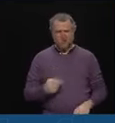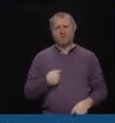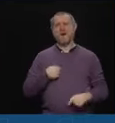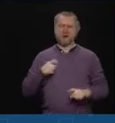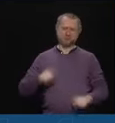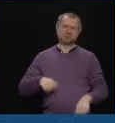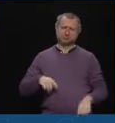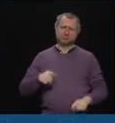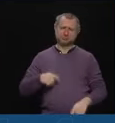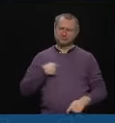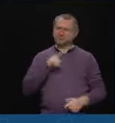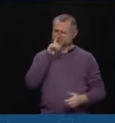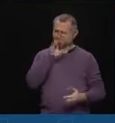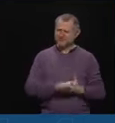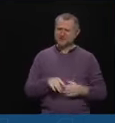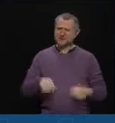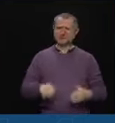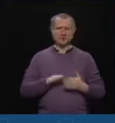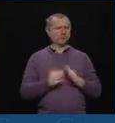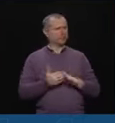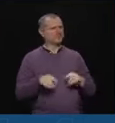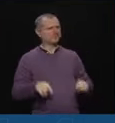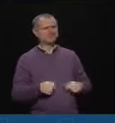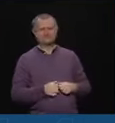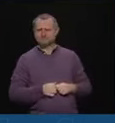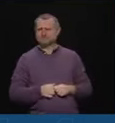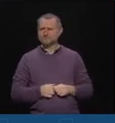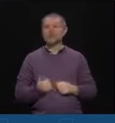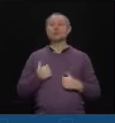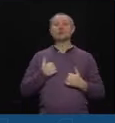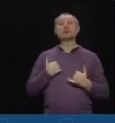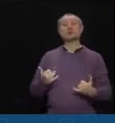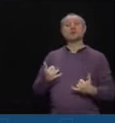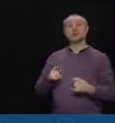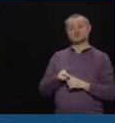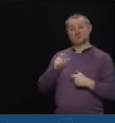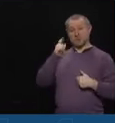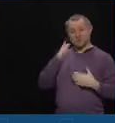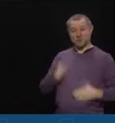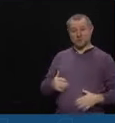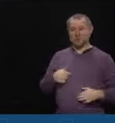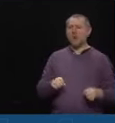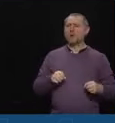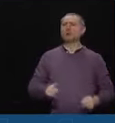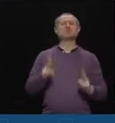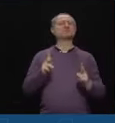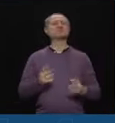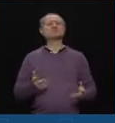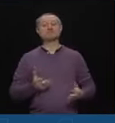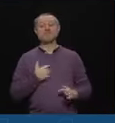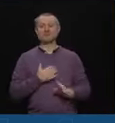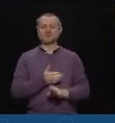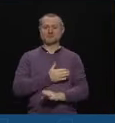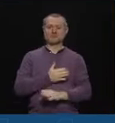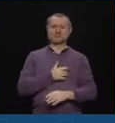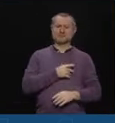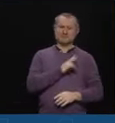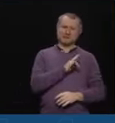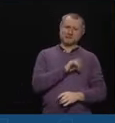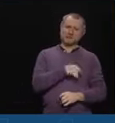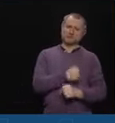community. I have a chance now as governor, but certainly in 7-8 years as lieutenant governor, to travel every corner